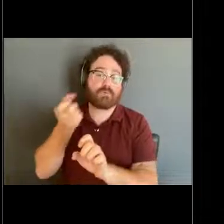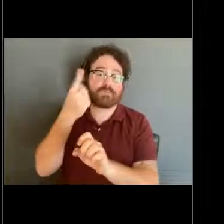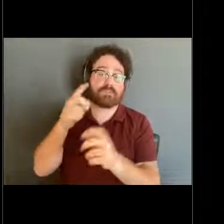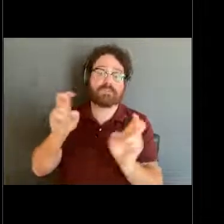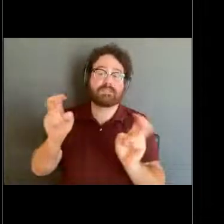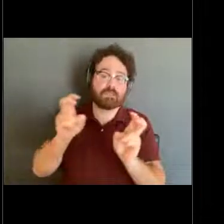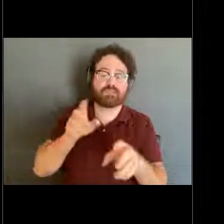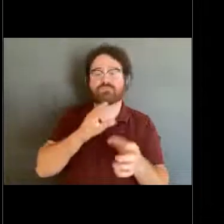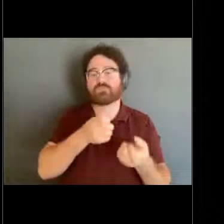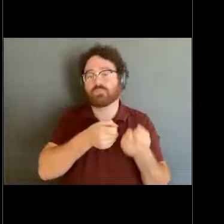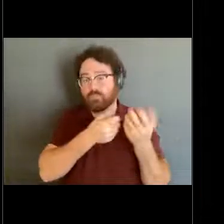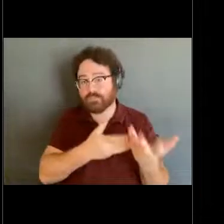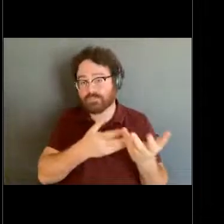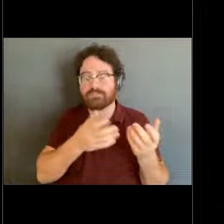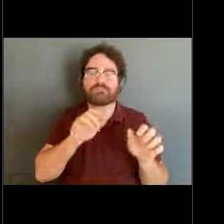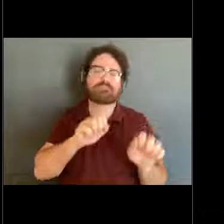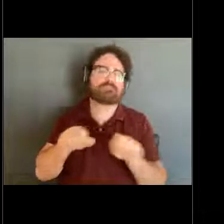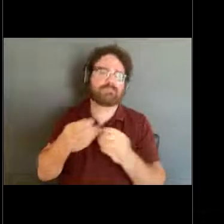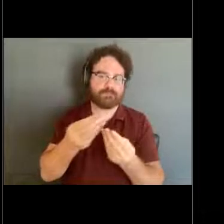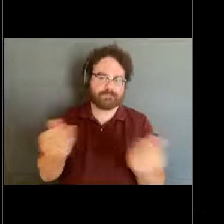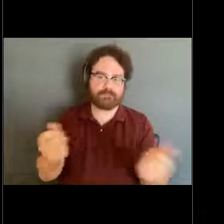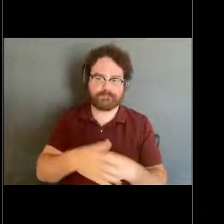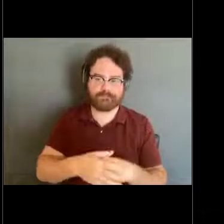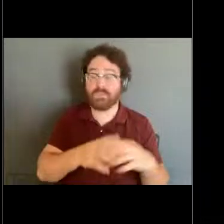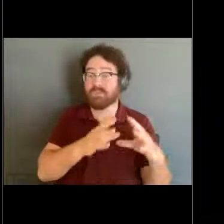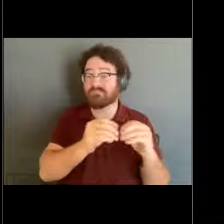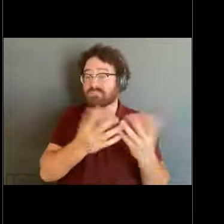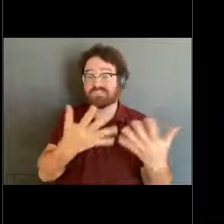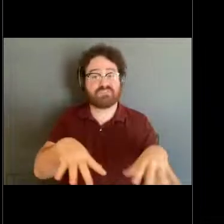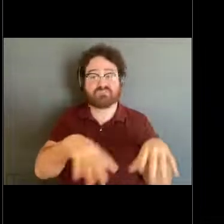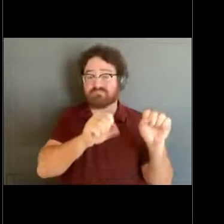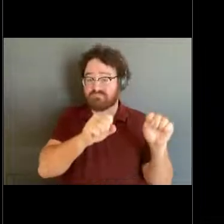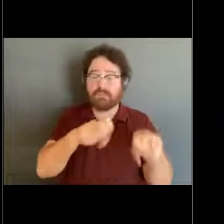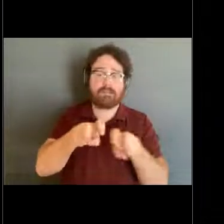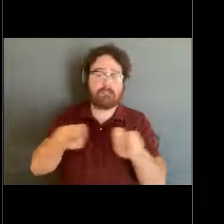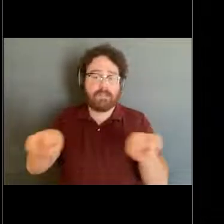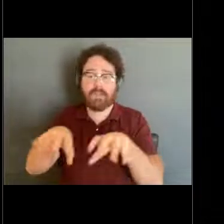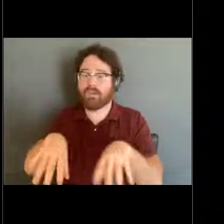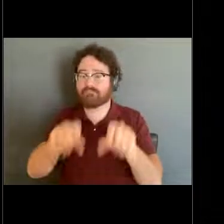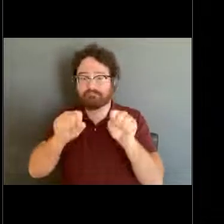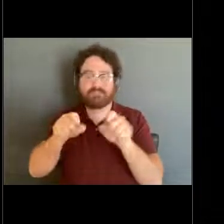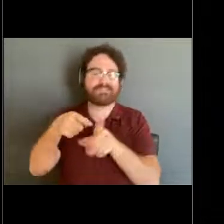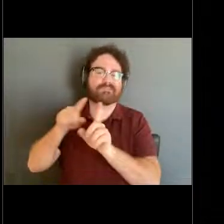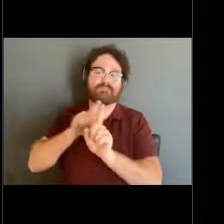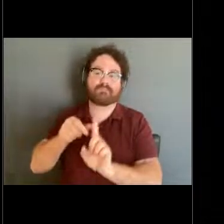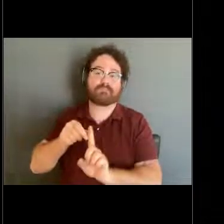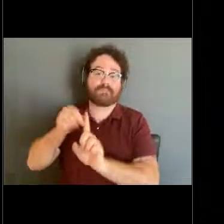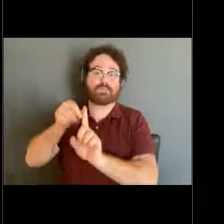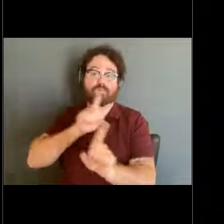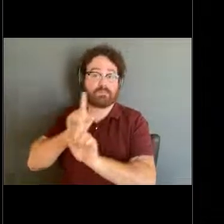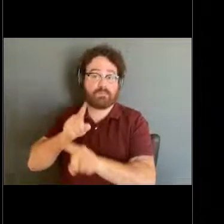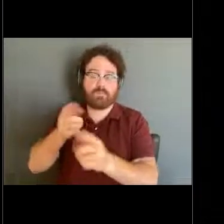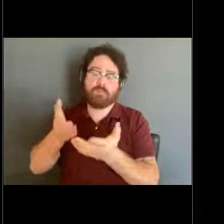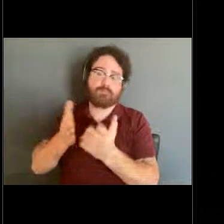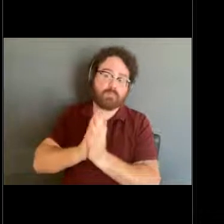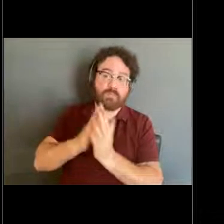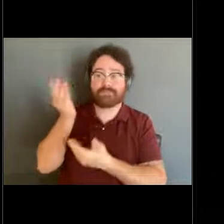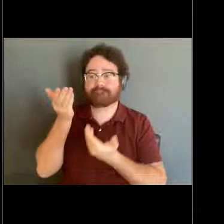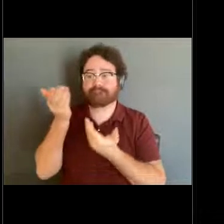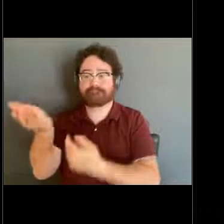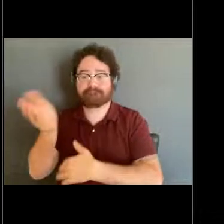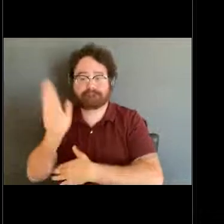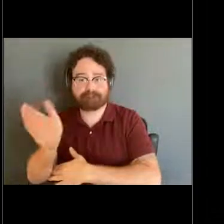its potential resolution. Meetings were held, panels convened, special reports were requested and delivered by the different advisory